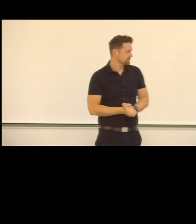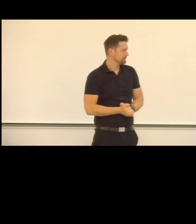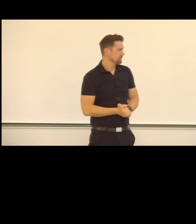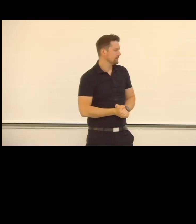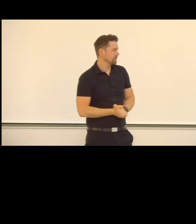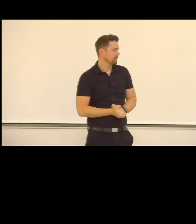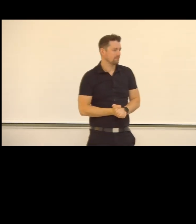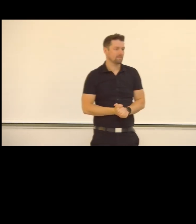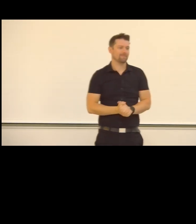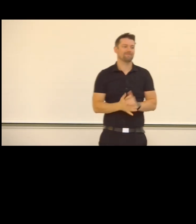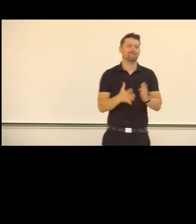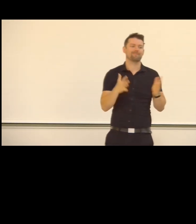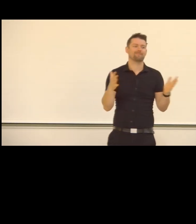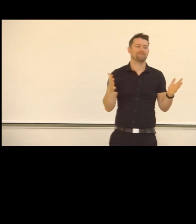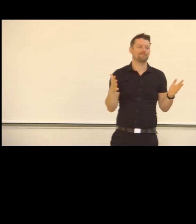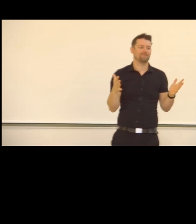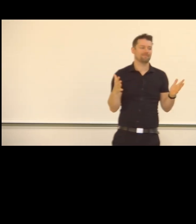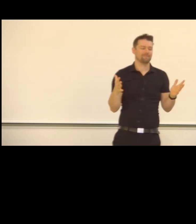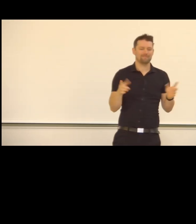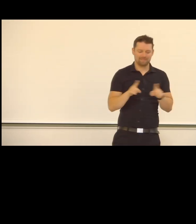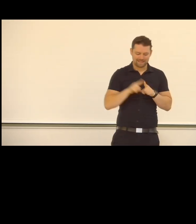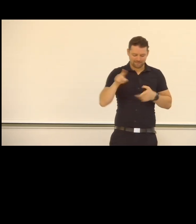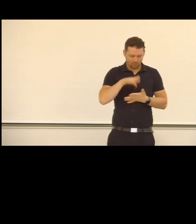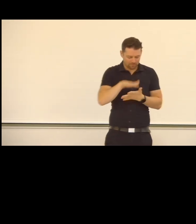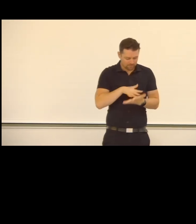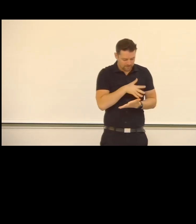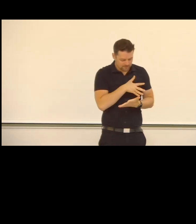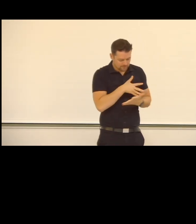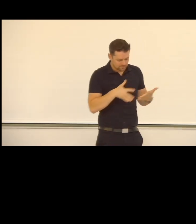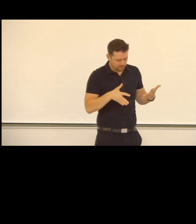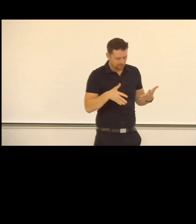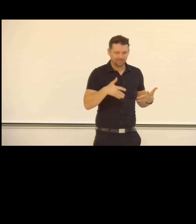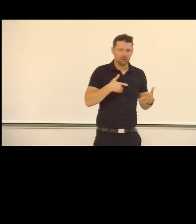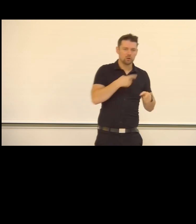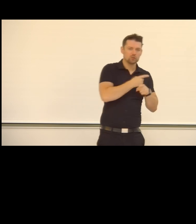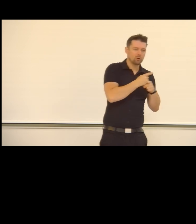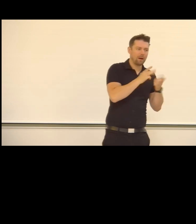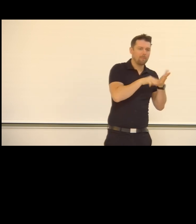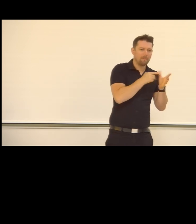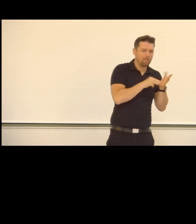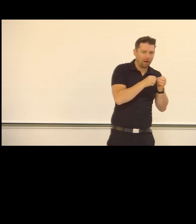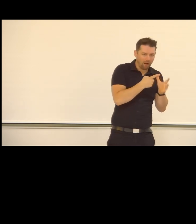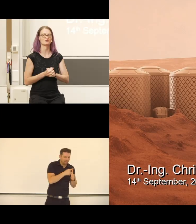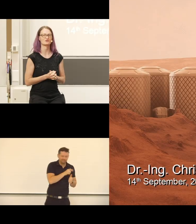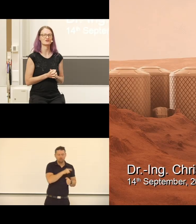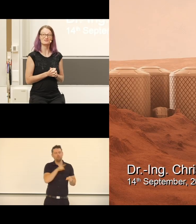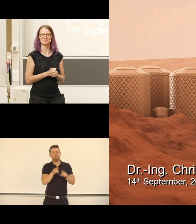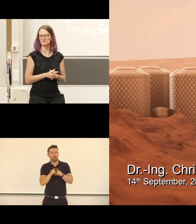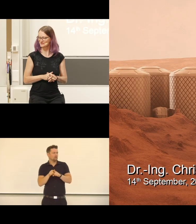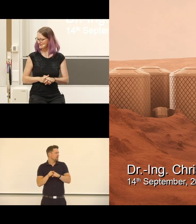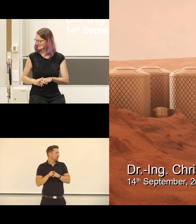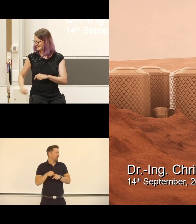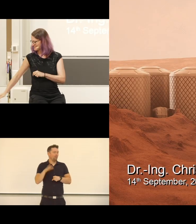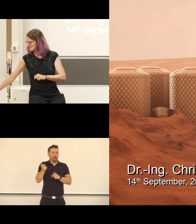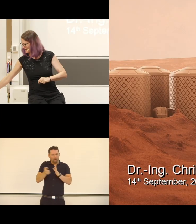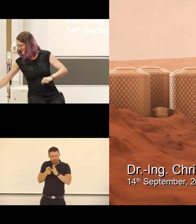All right, yeah, different from the timetable, I will not only talk about MaMBA, that will be about a third of my presentation, but also about what we're currently